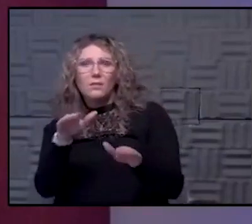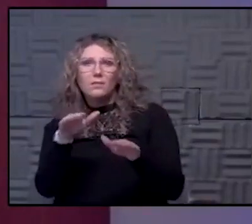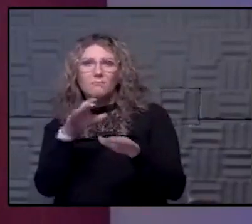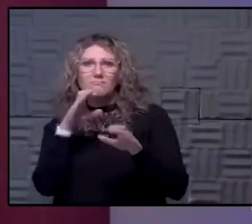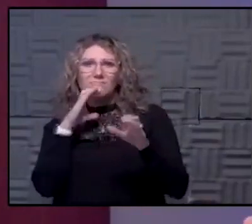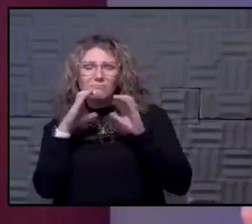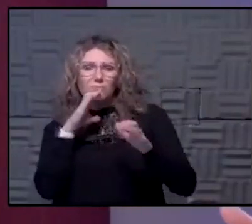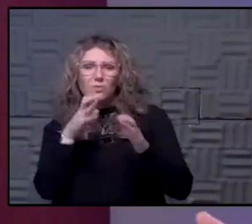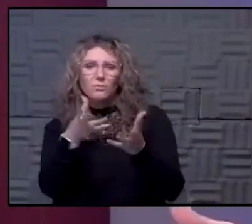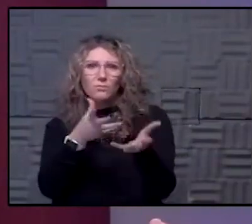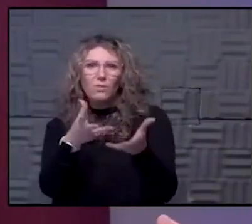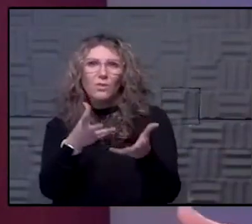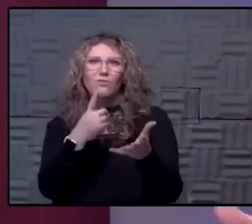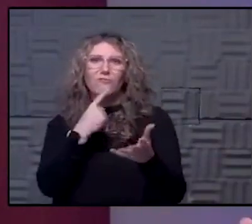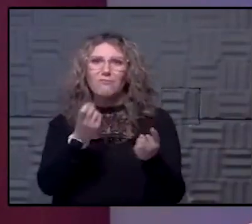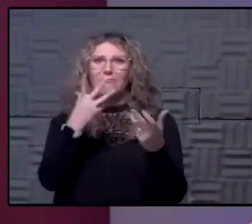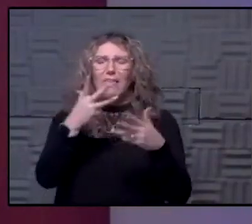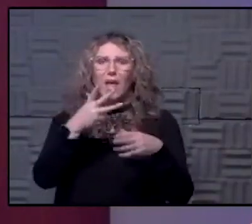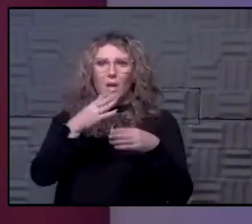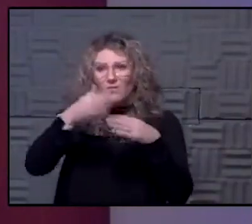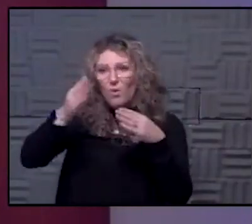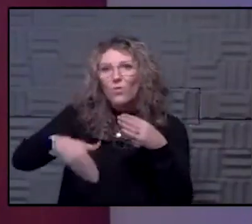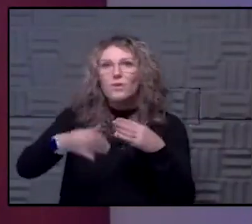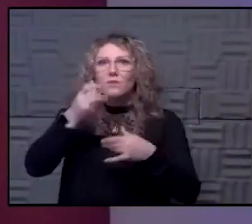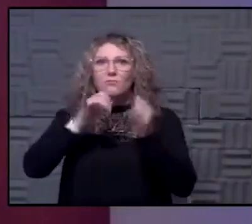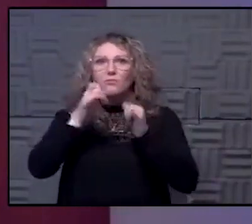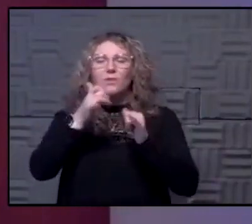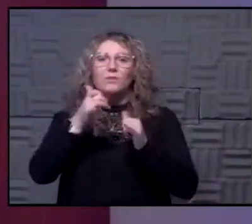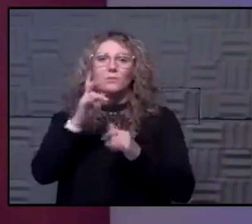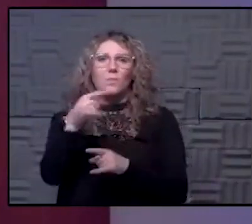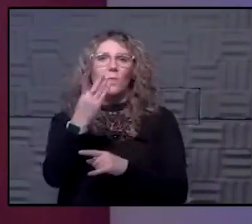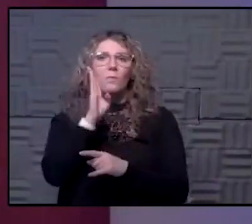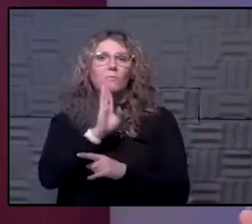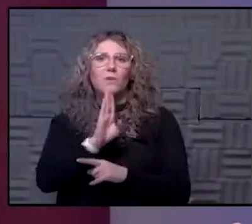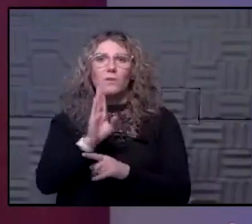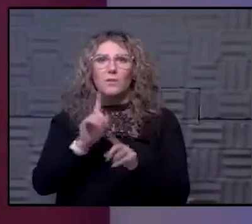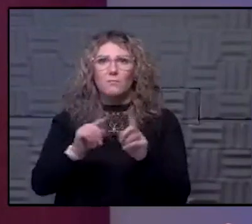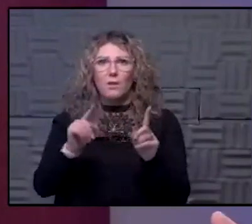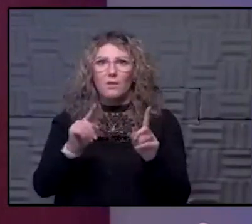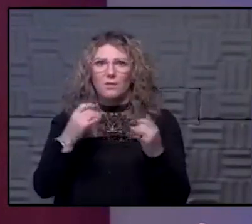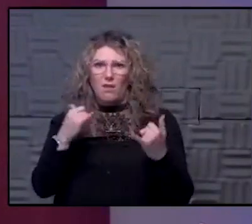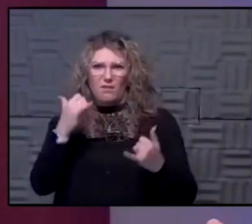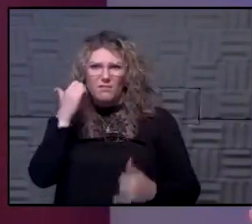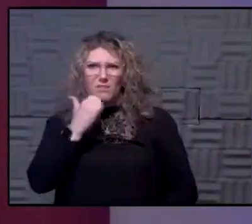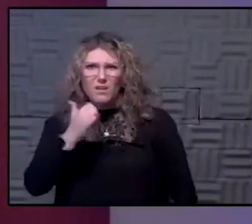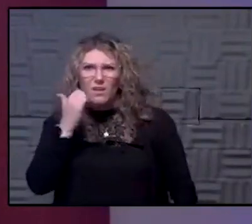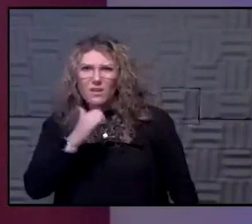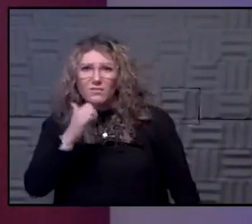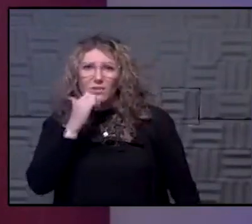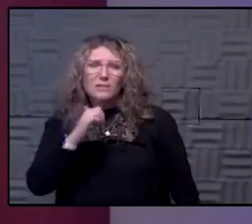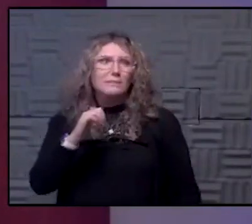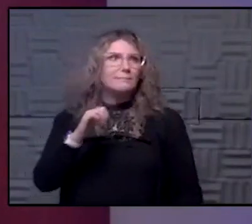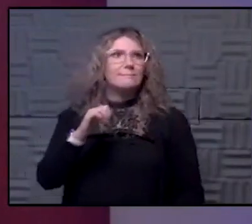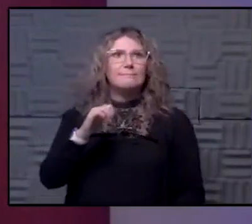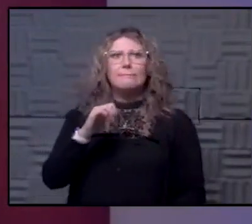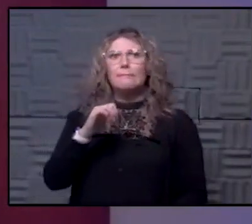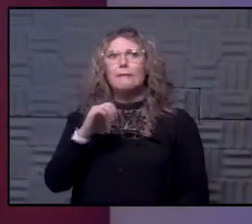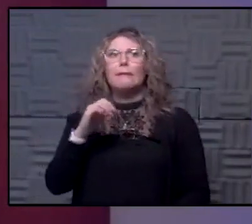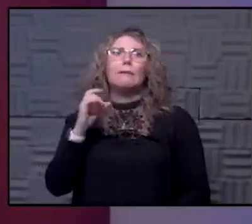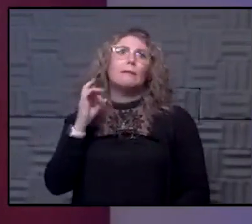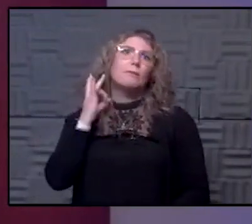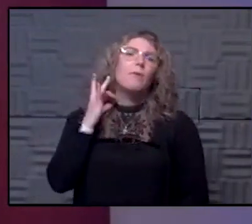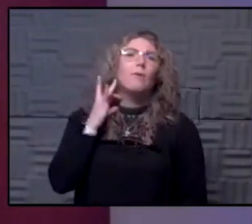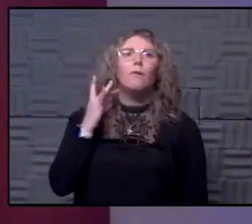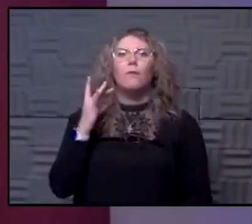alcoholics were, weekend drinkers or heavy drinkers with just beer. Now it's daily drinking of spirits, vodka, hard